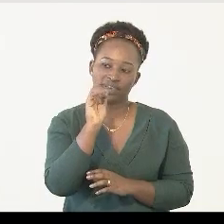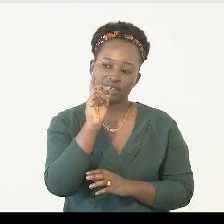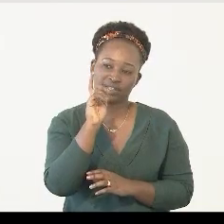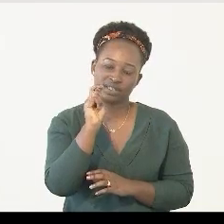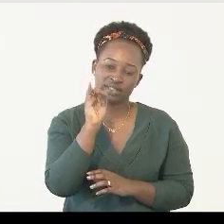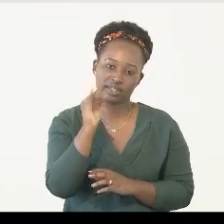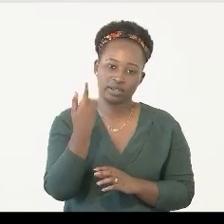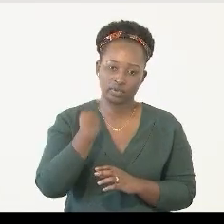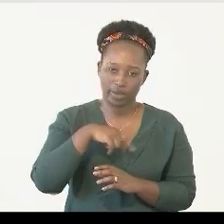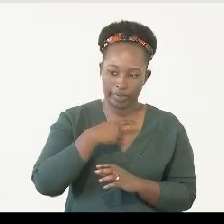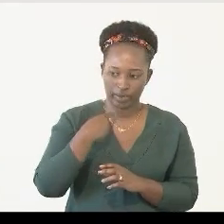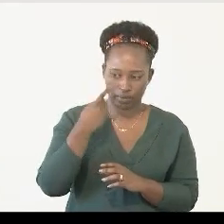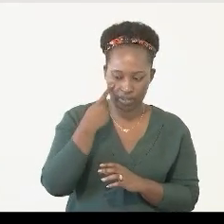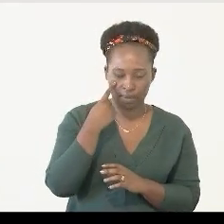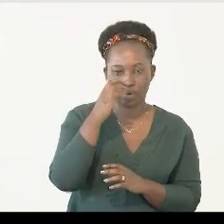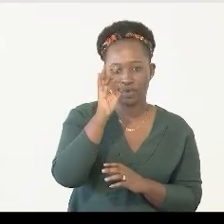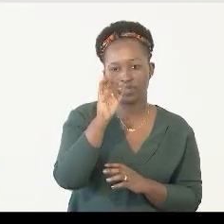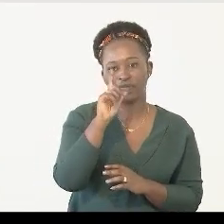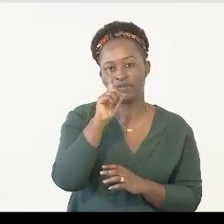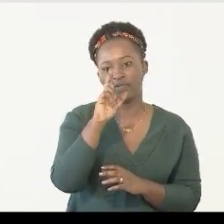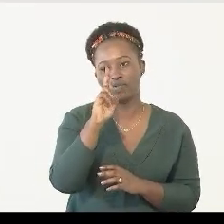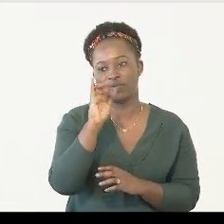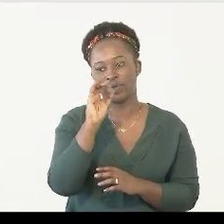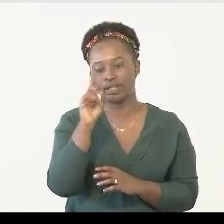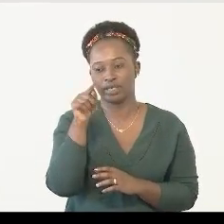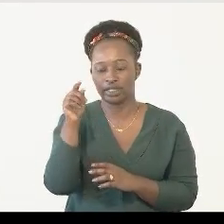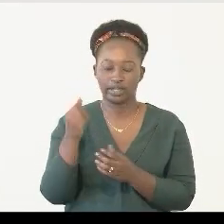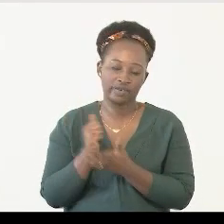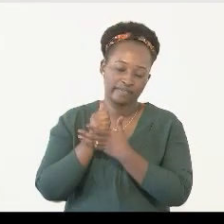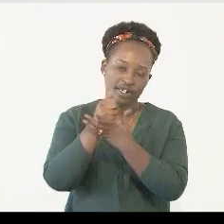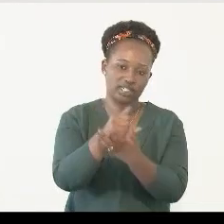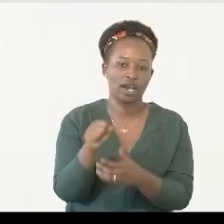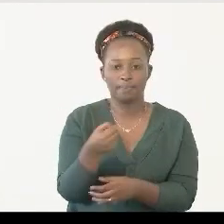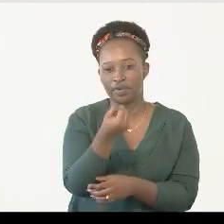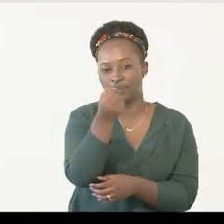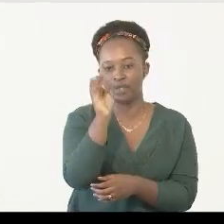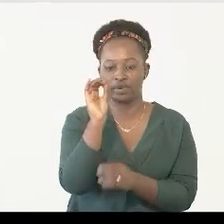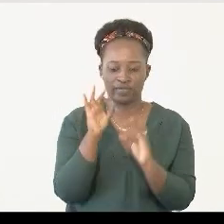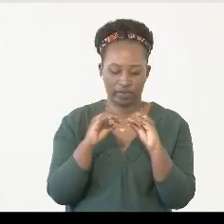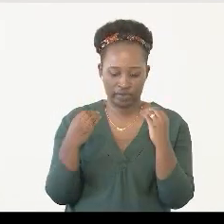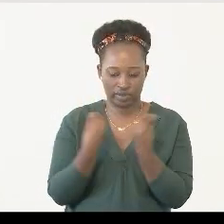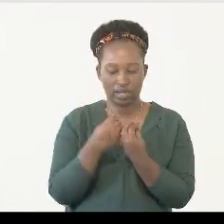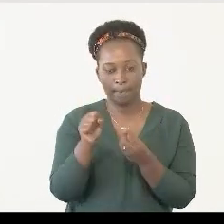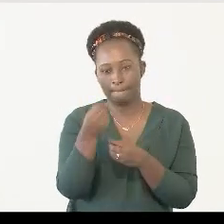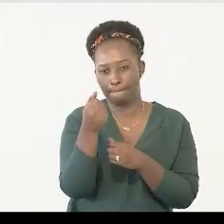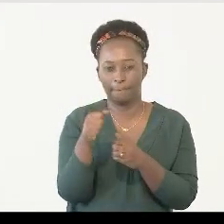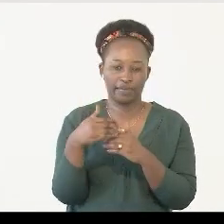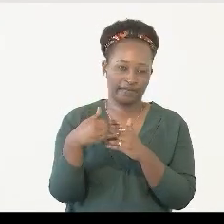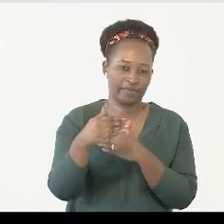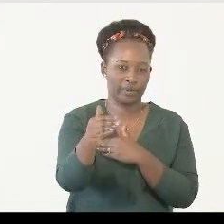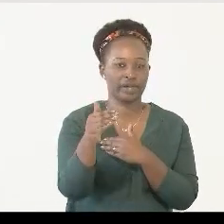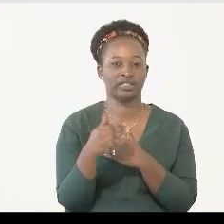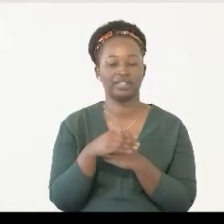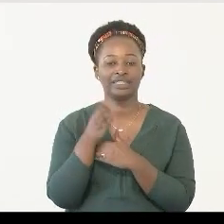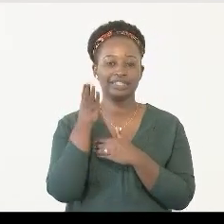fluid is the one that contributes to the movement of the organisms moving forward.